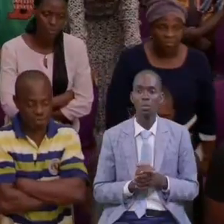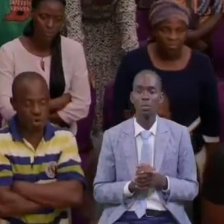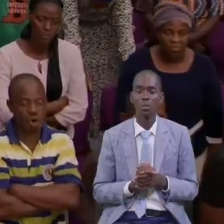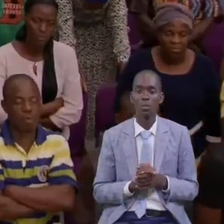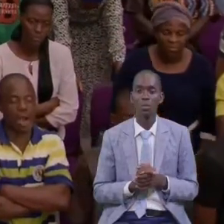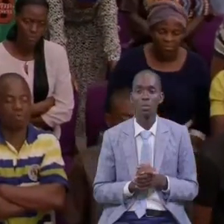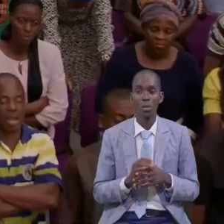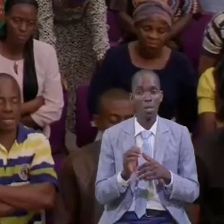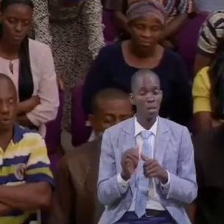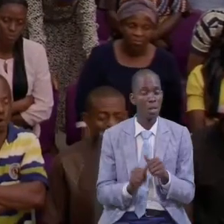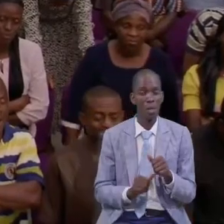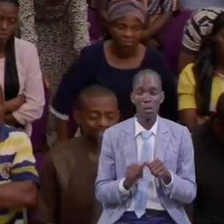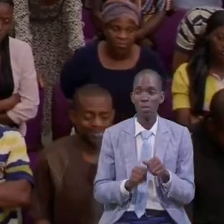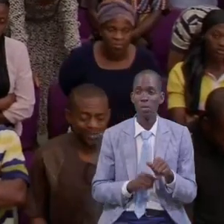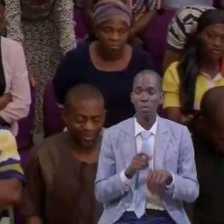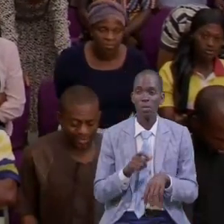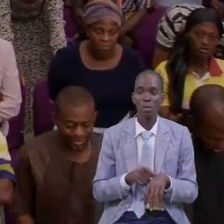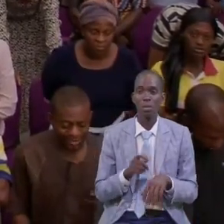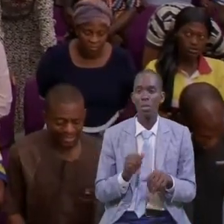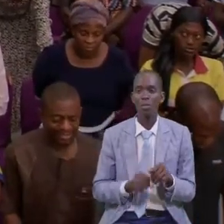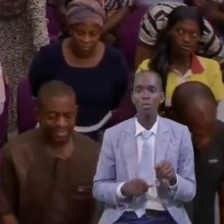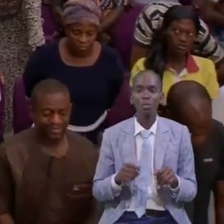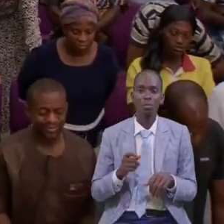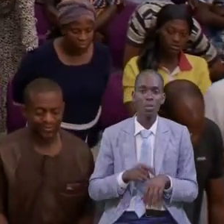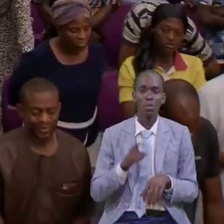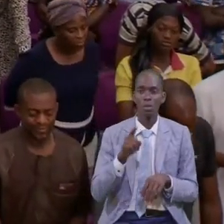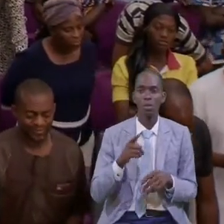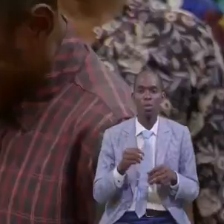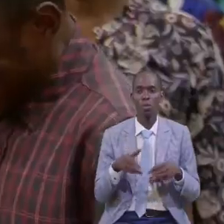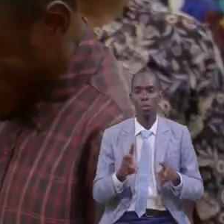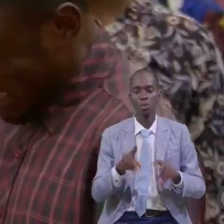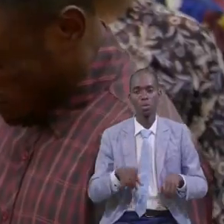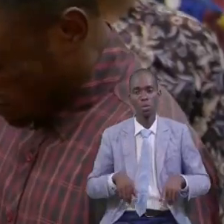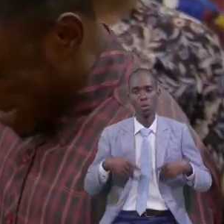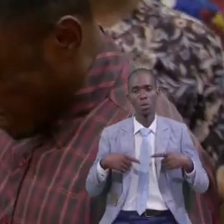Every moment, the way you live